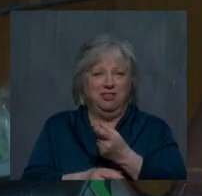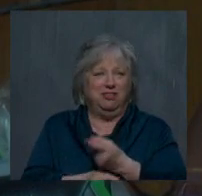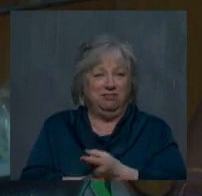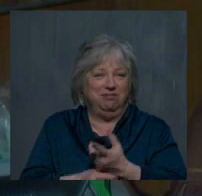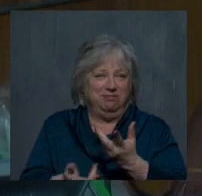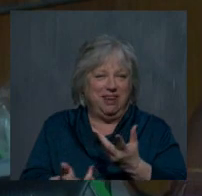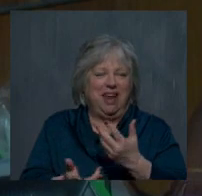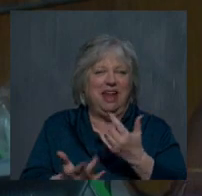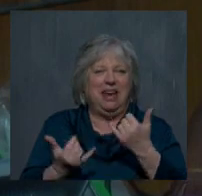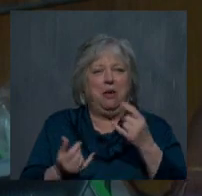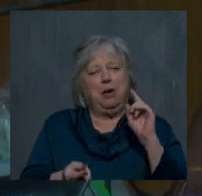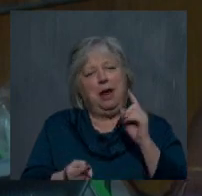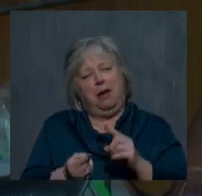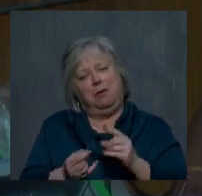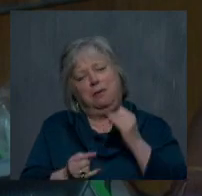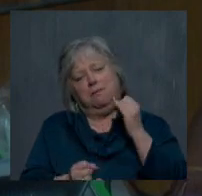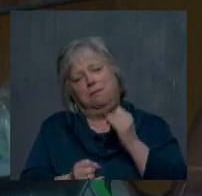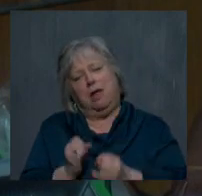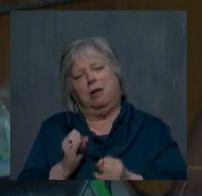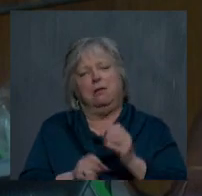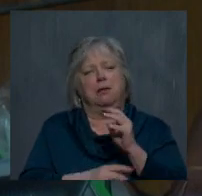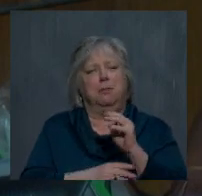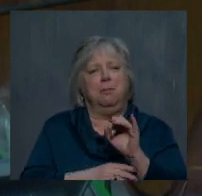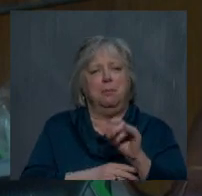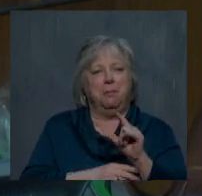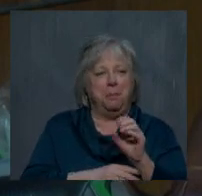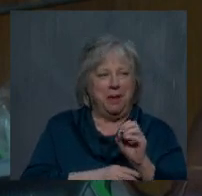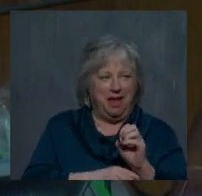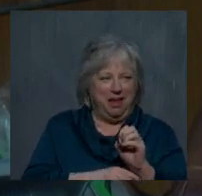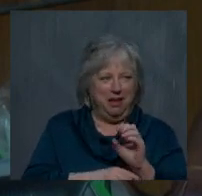And we're down to the final mile